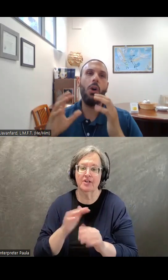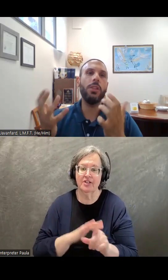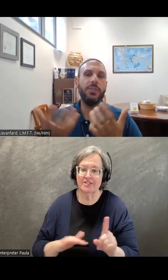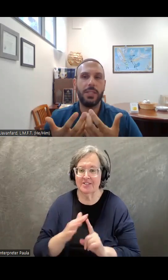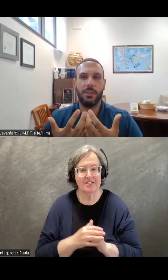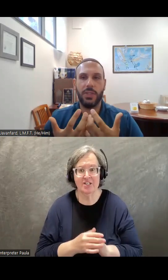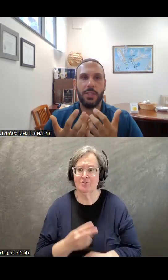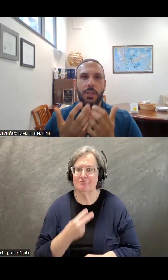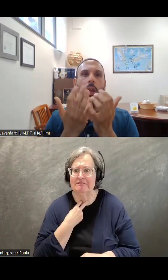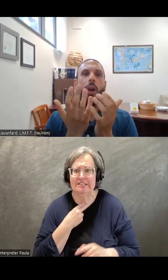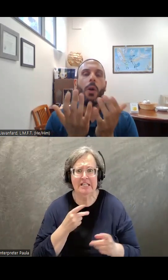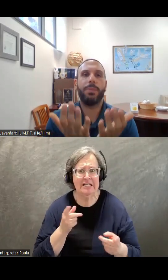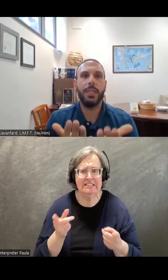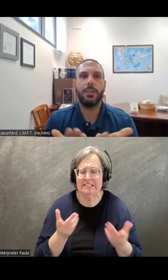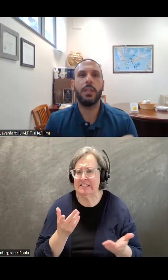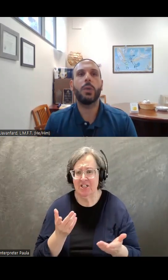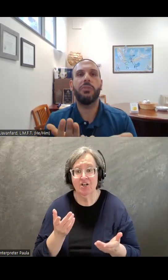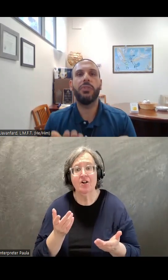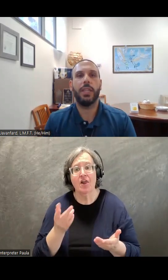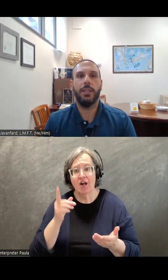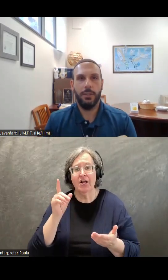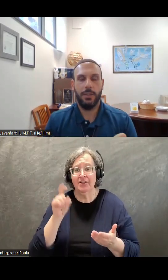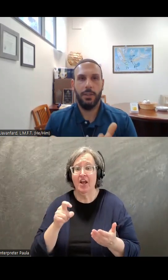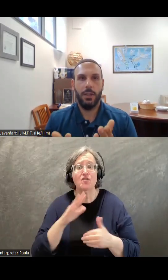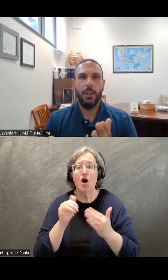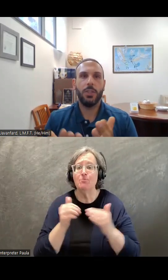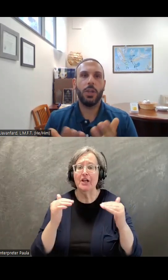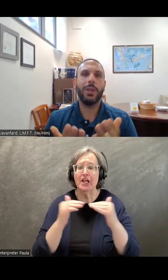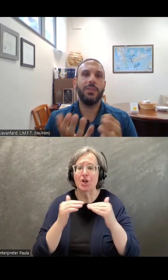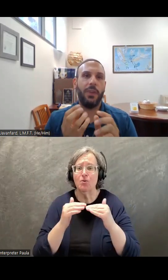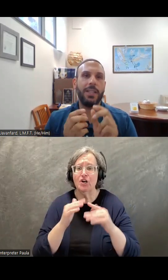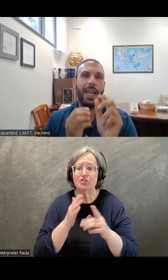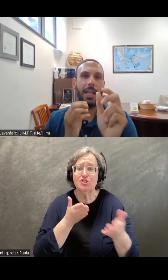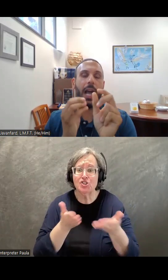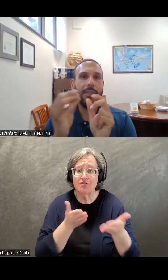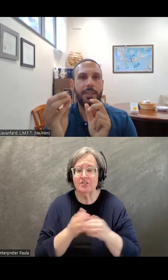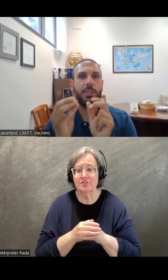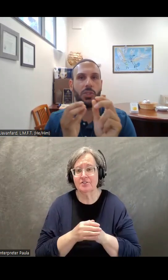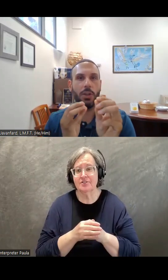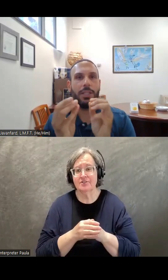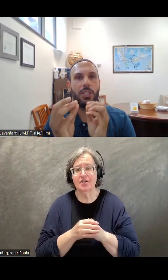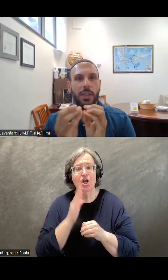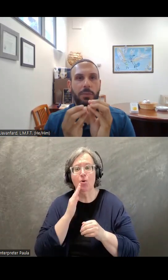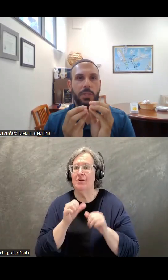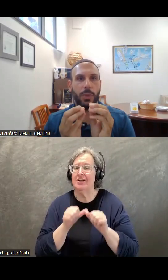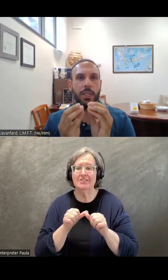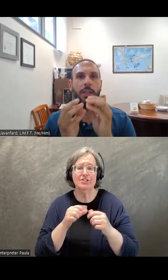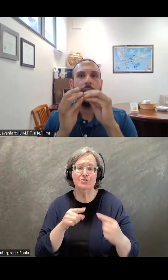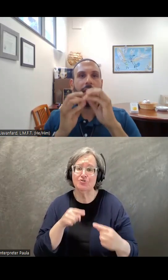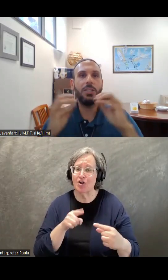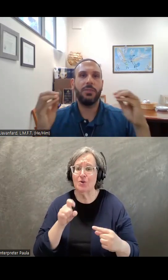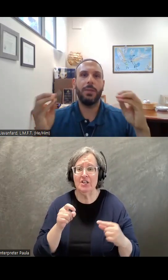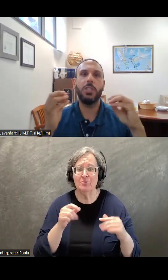unless all of these services are placed on equal footing, you're going to find that constant struggle and shift